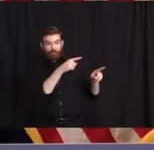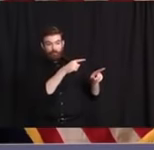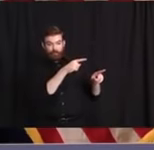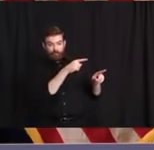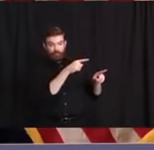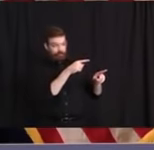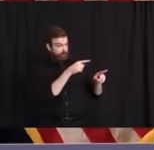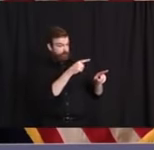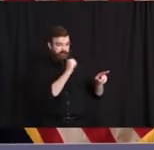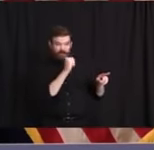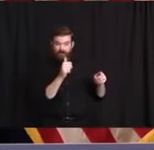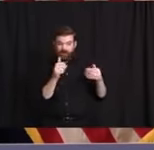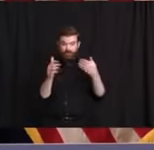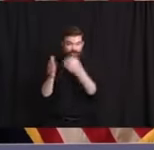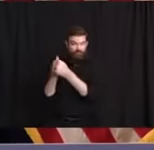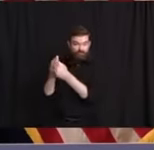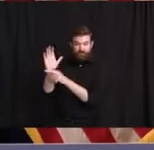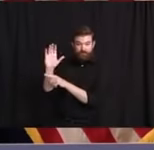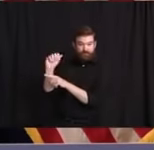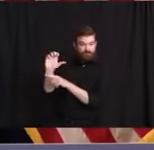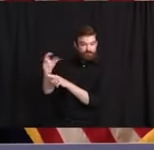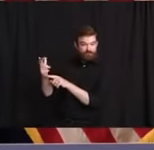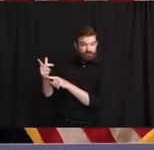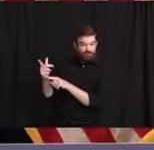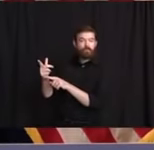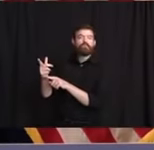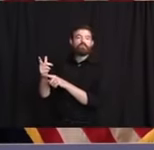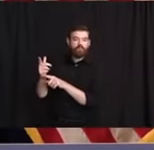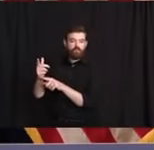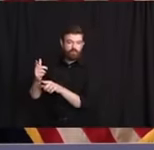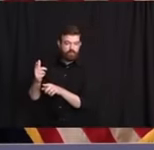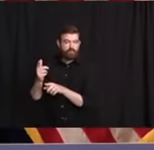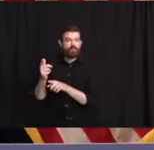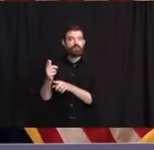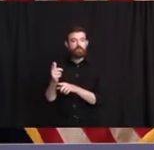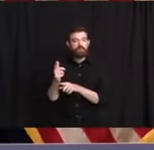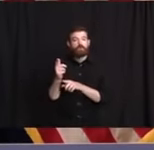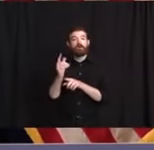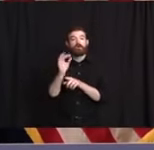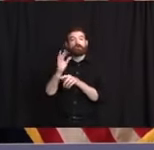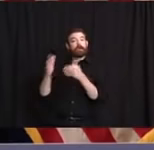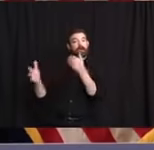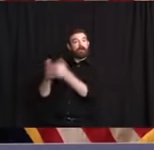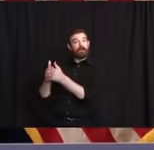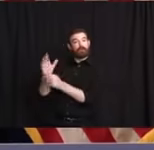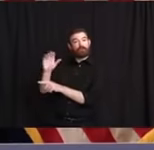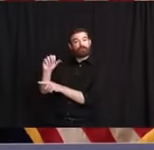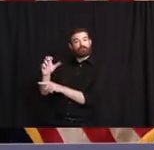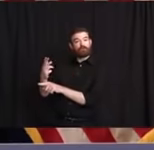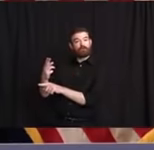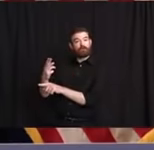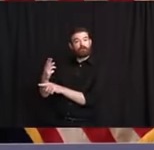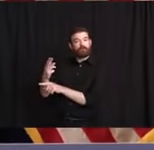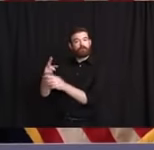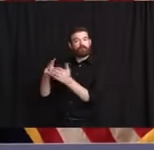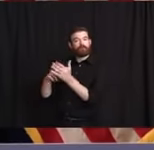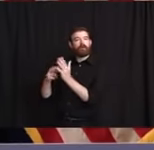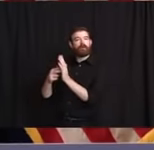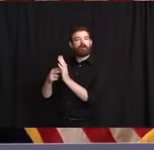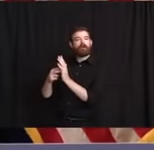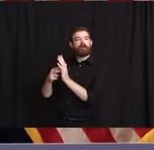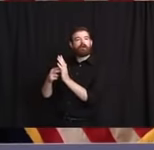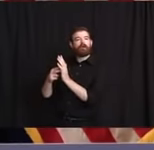dynamic. So I would just say it's on the list, but I've got no news to report on that. Judy, elective surgeries and ability to visit